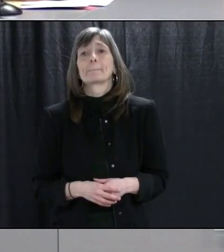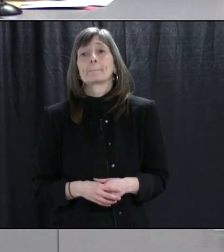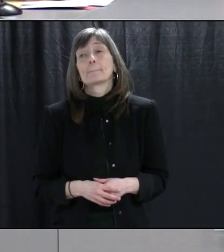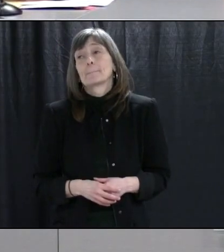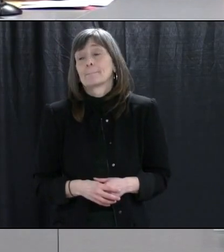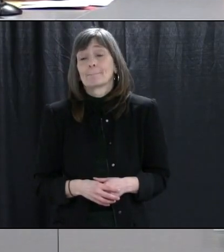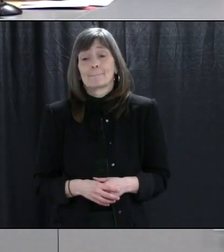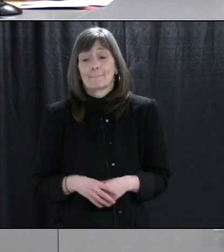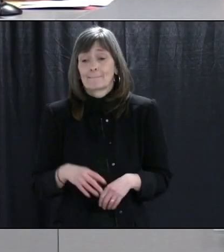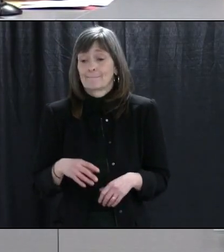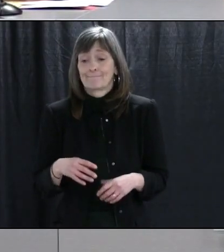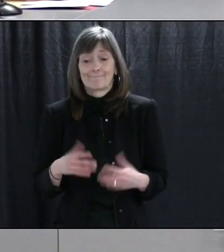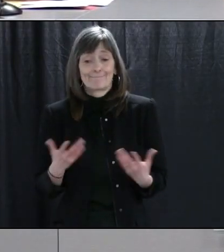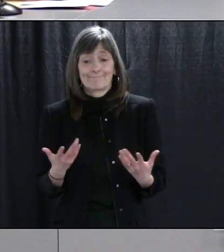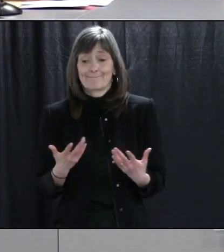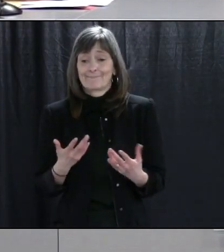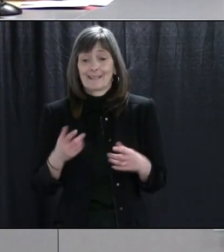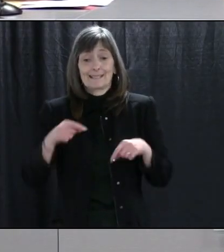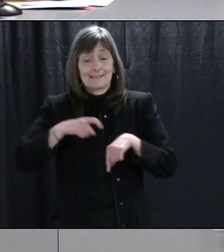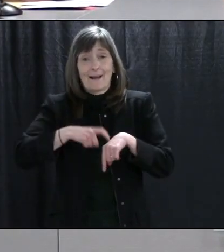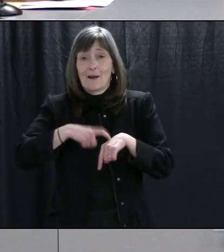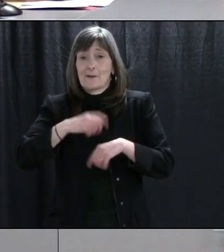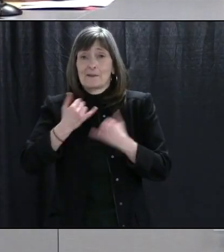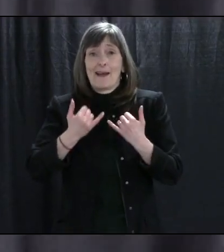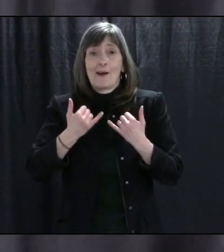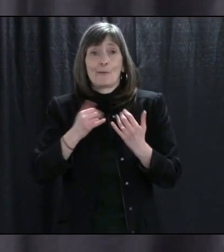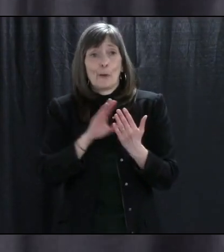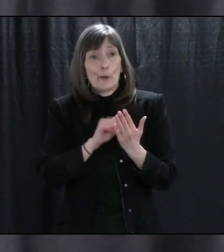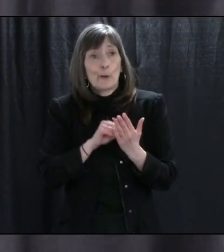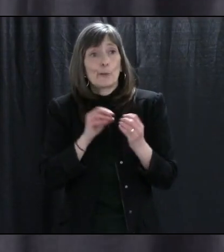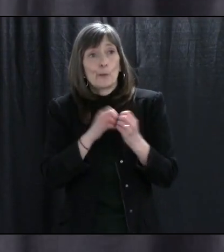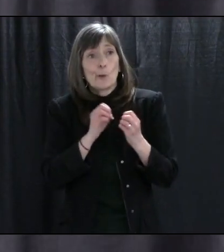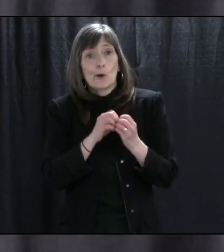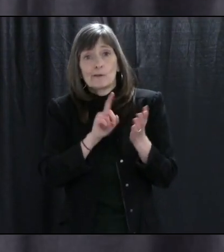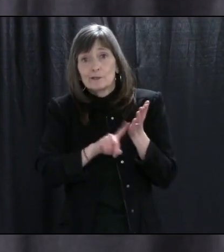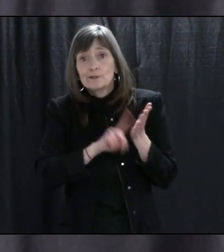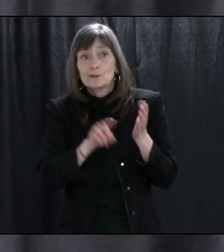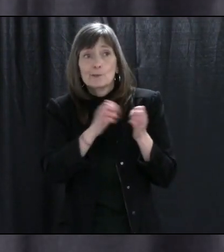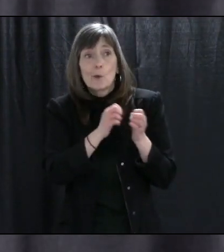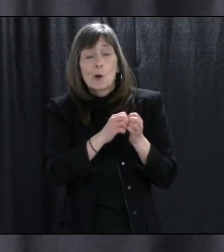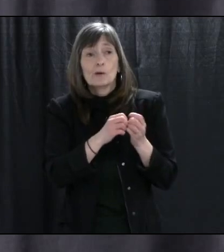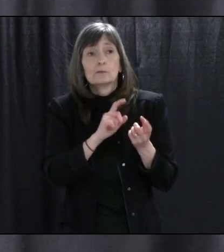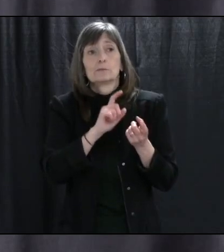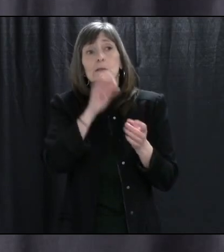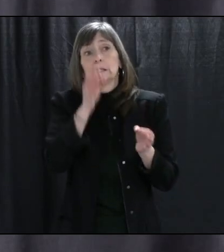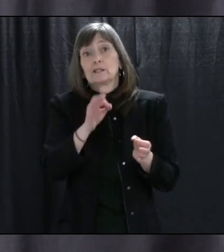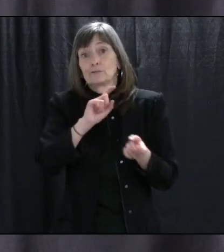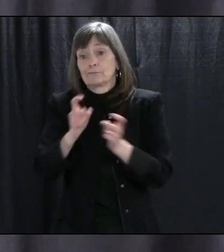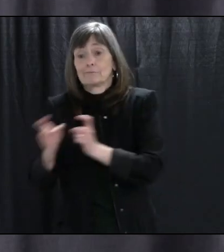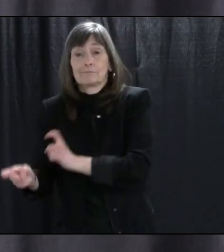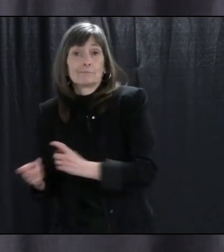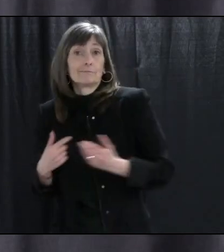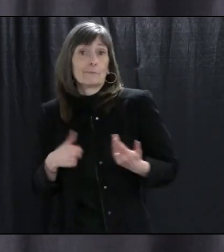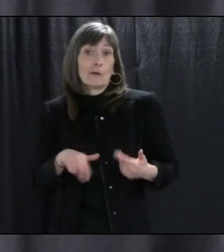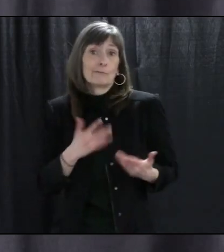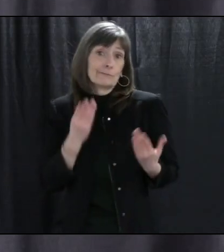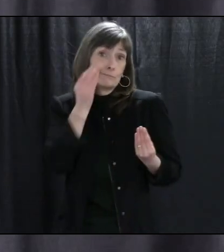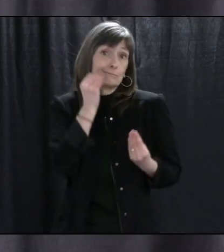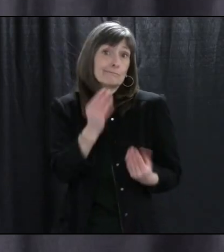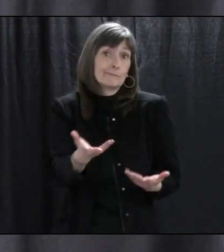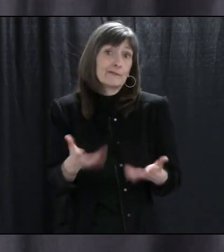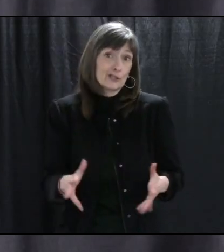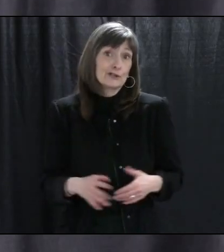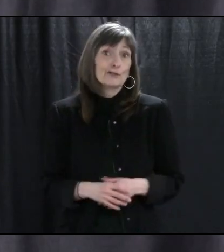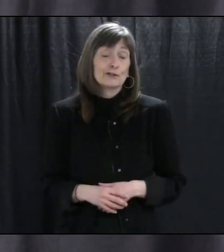rapidly evolving situation, and as we learn more about it, the information is going to change and the advice is